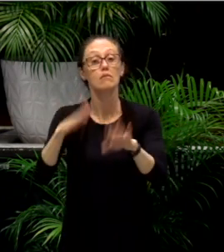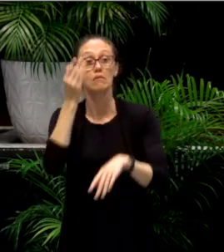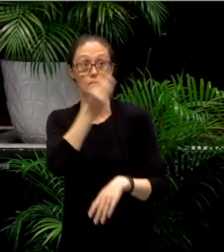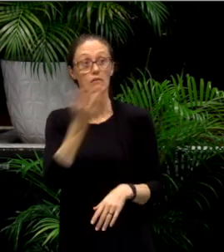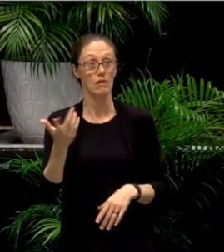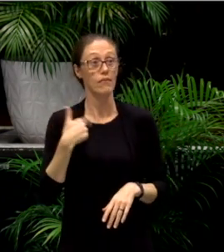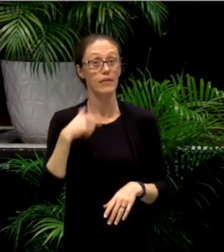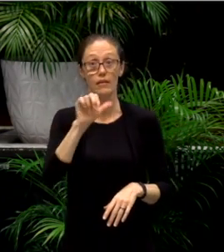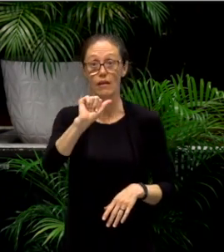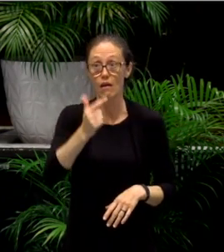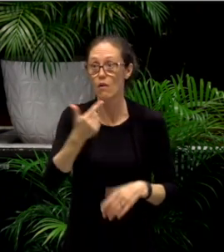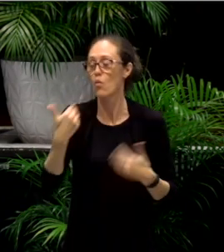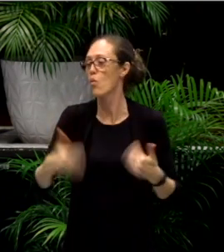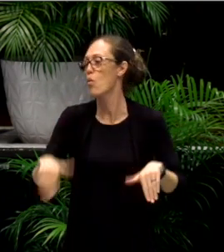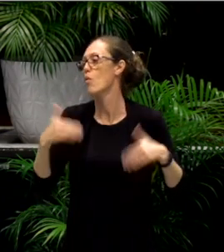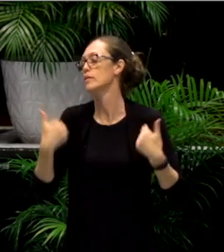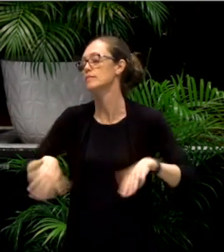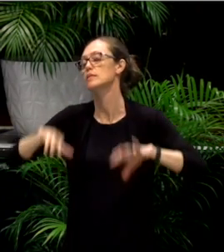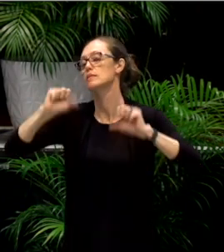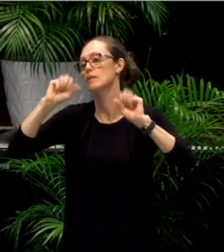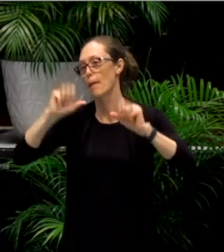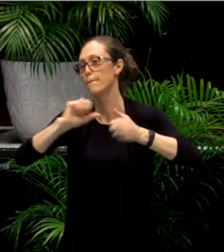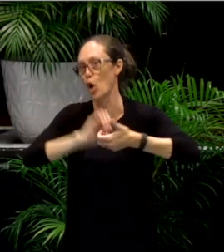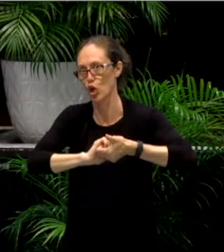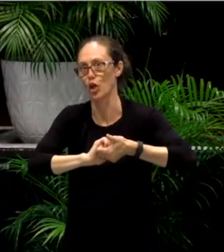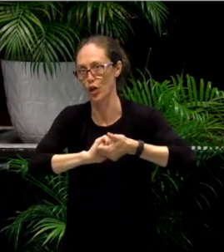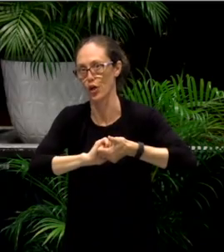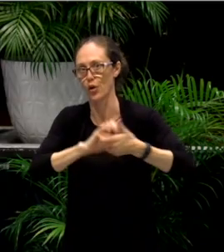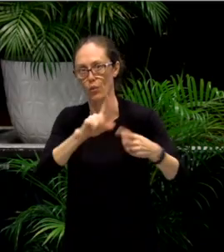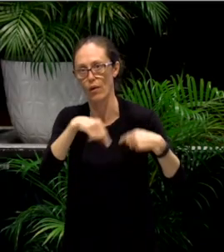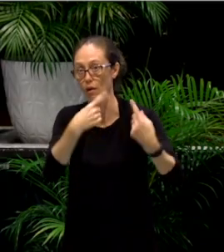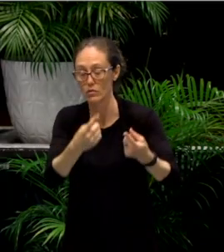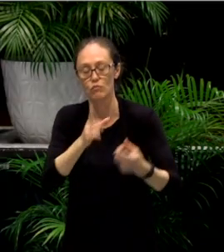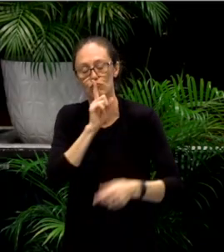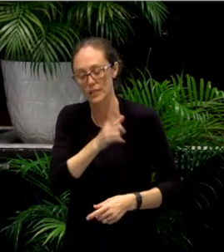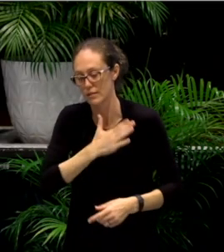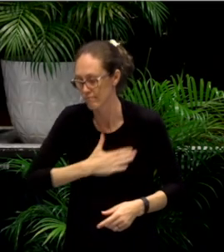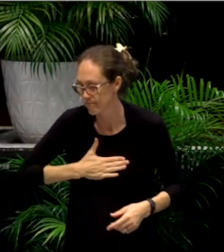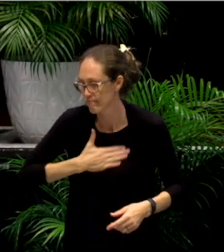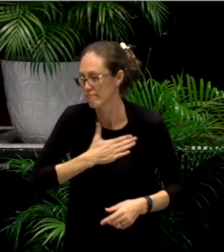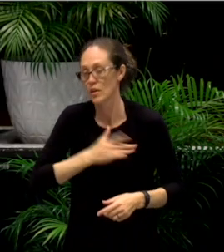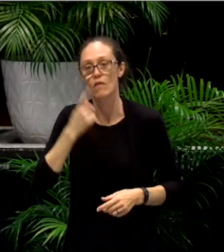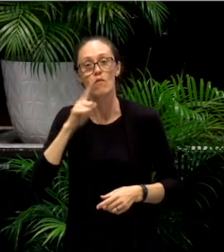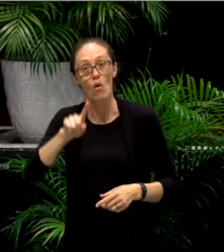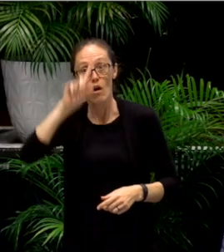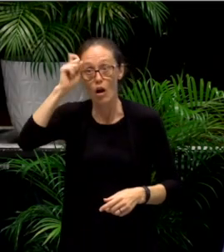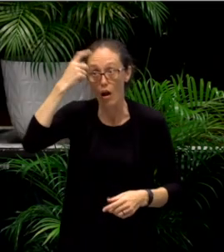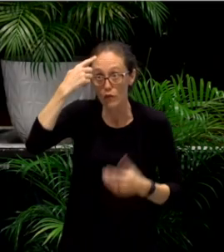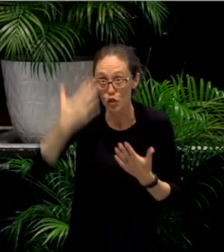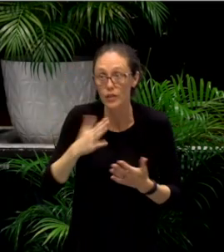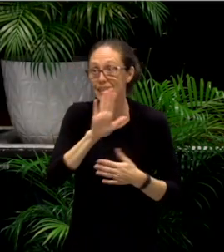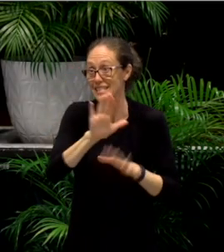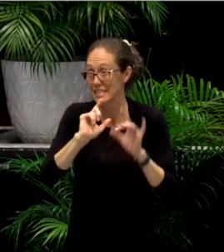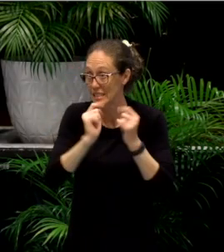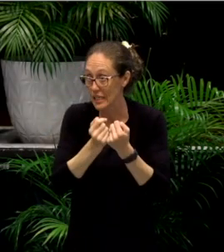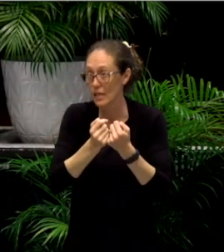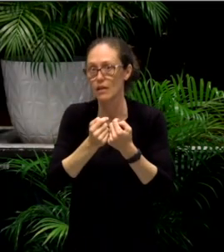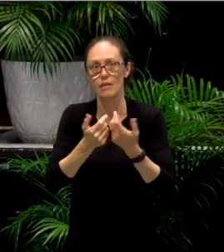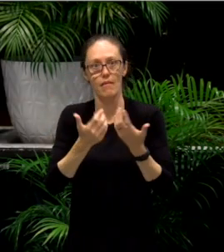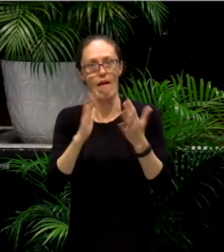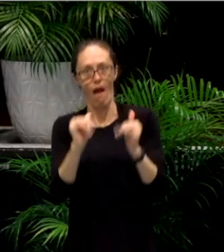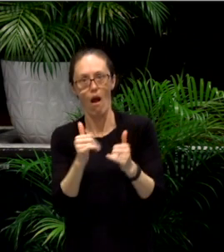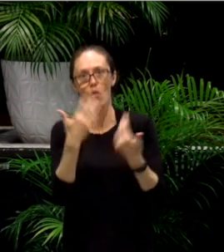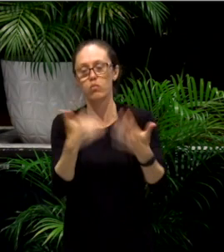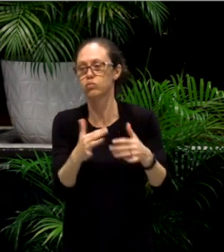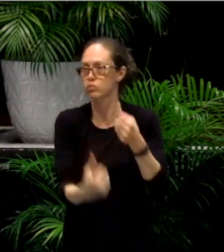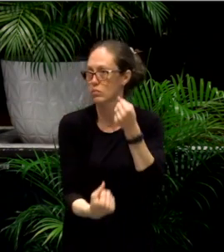has been a tremendous partner as we've gone forward. So much appreciation for the governor and his team and how